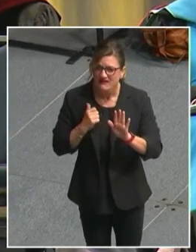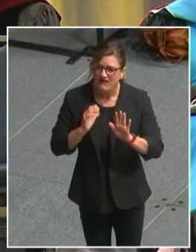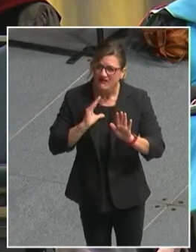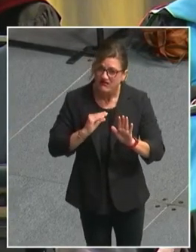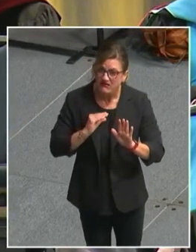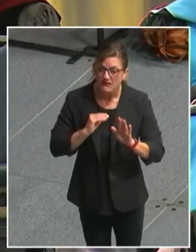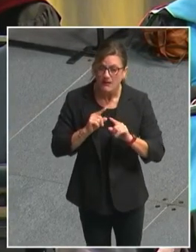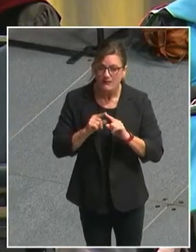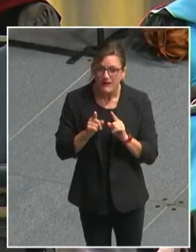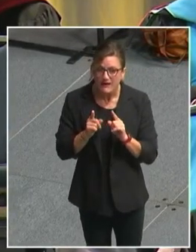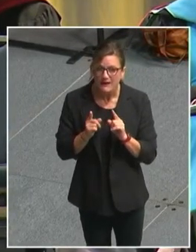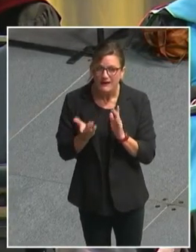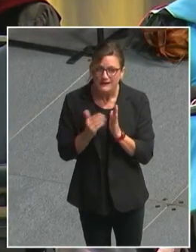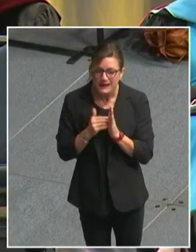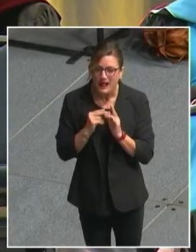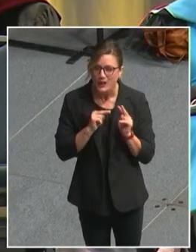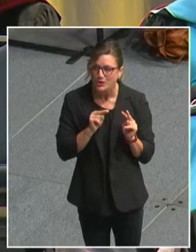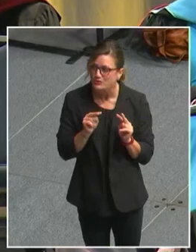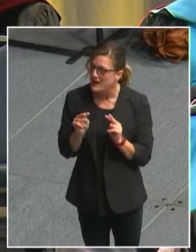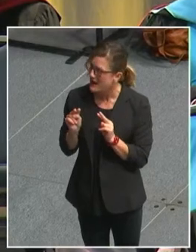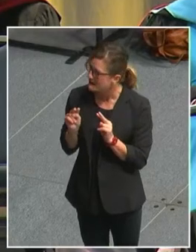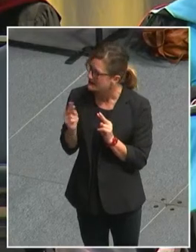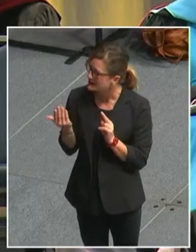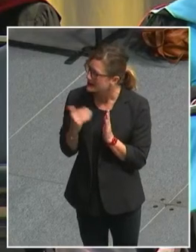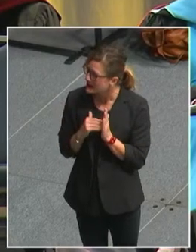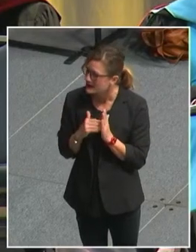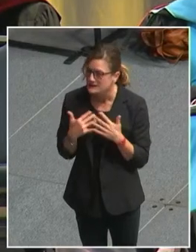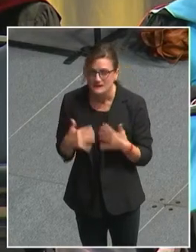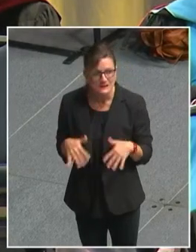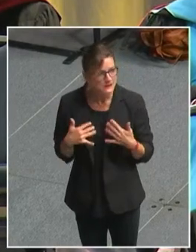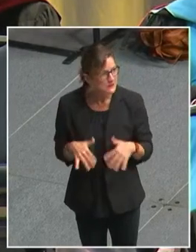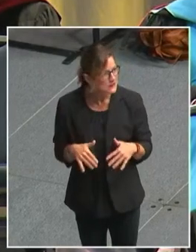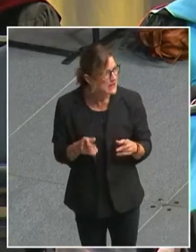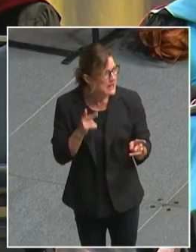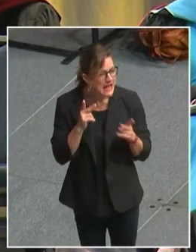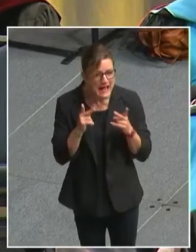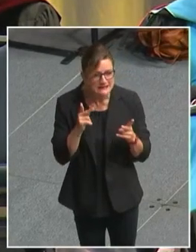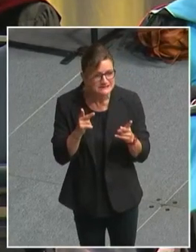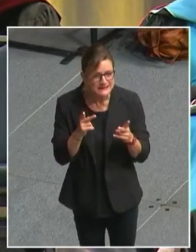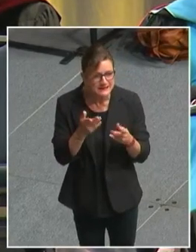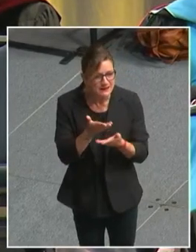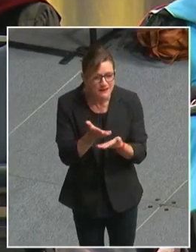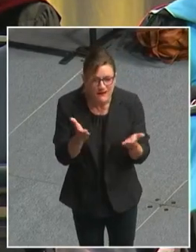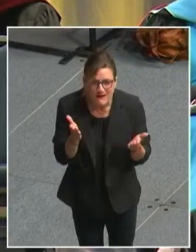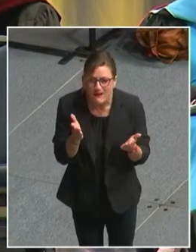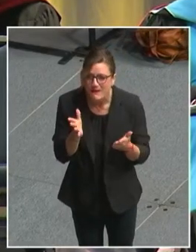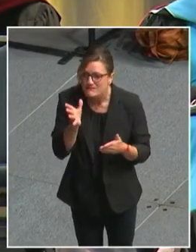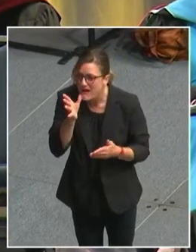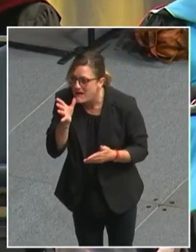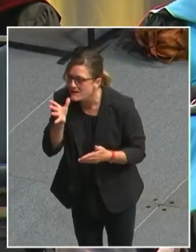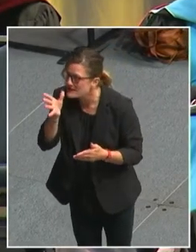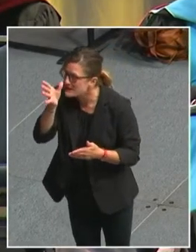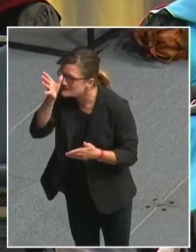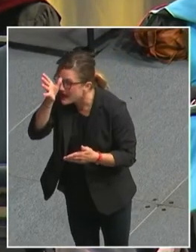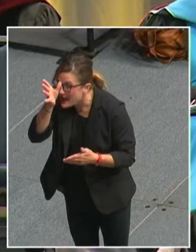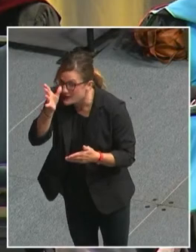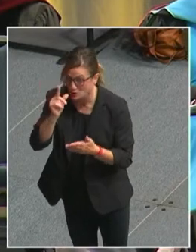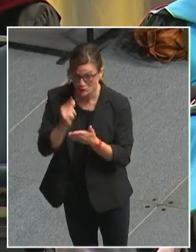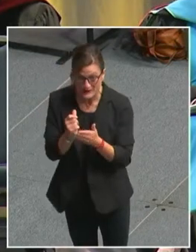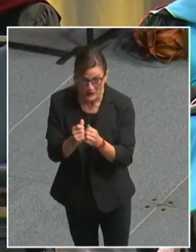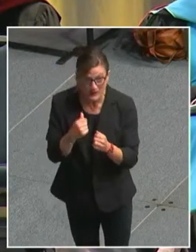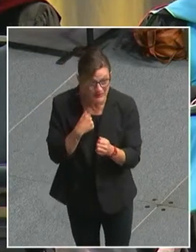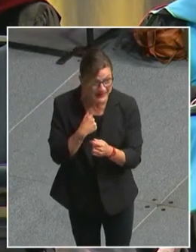around me one last time. And I see all the moms and the dads that are graduating with me